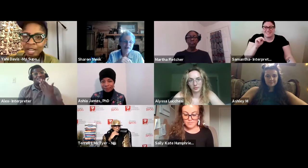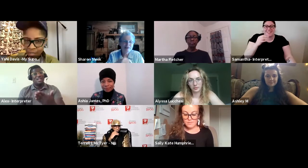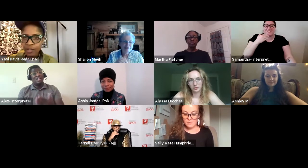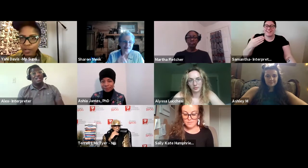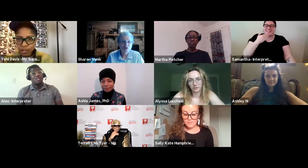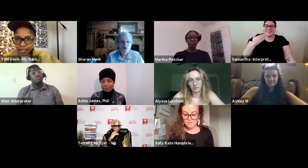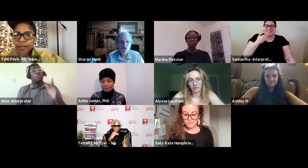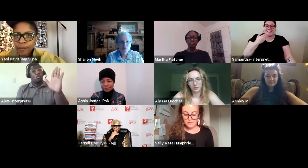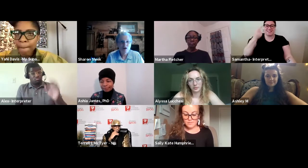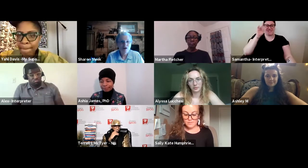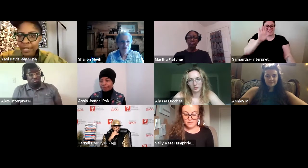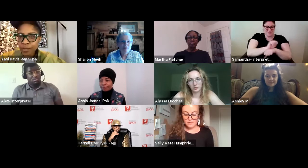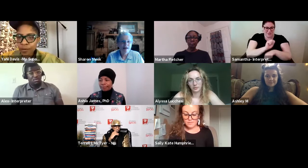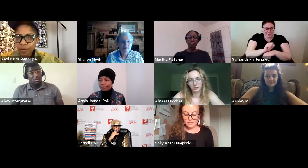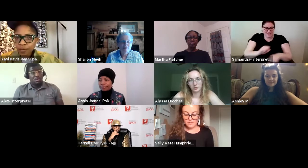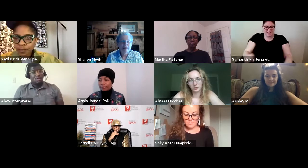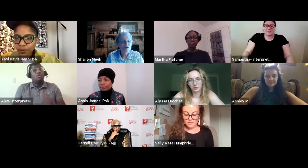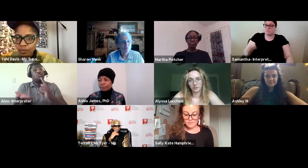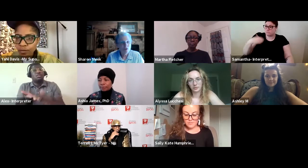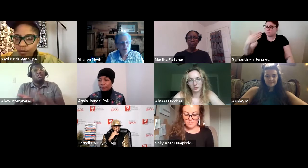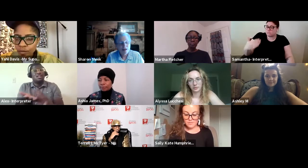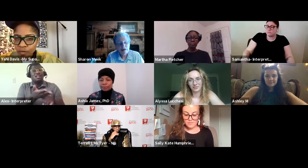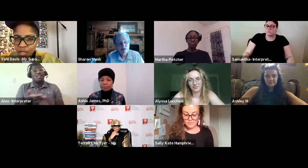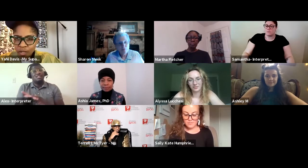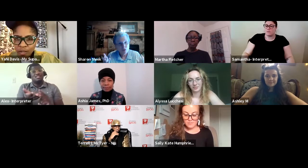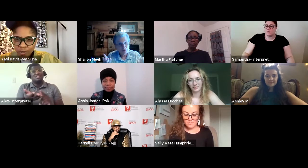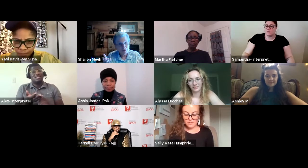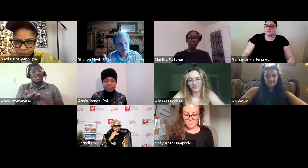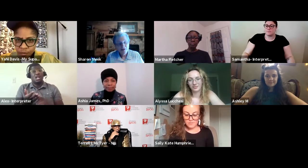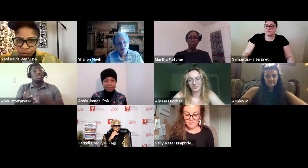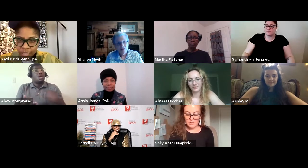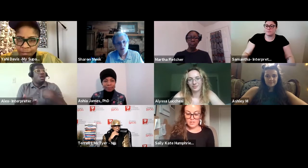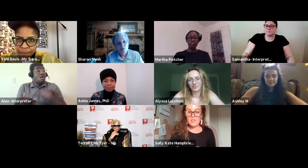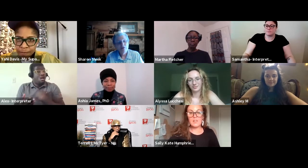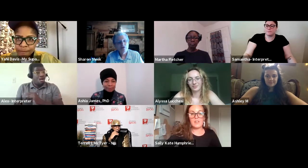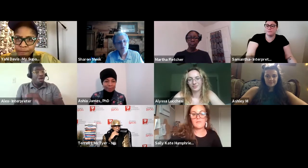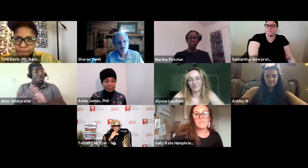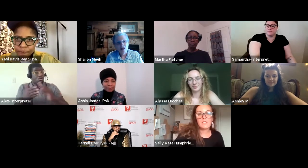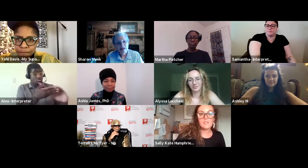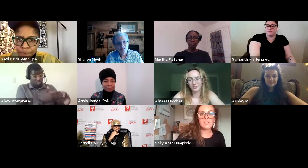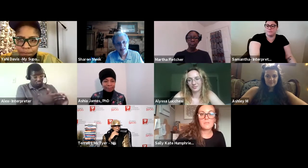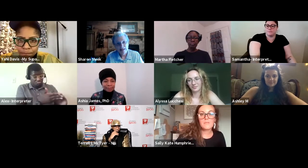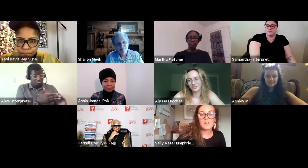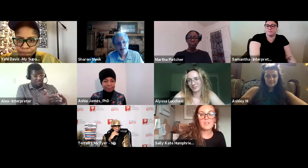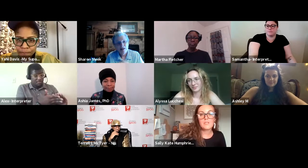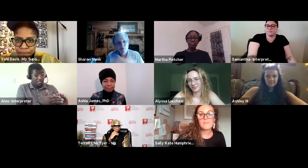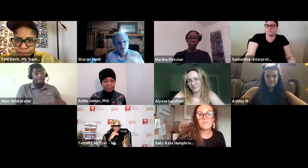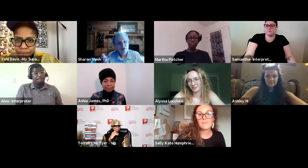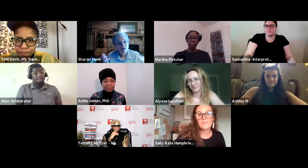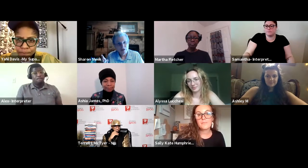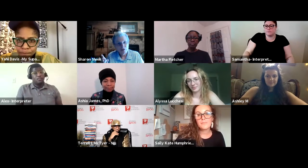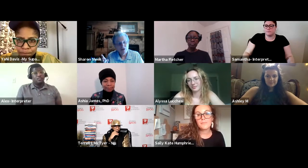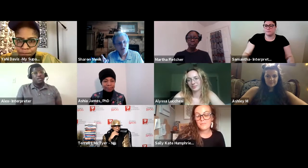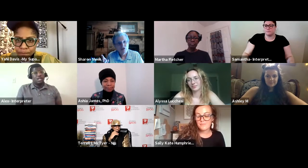quickly say this too. Talking about our community. Yes. We spent a lot of time helping